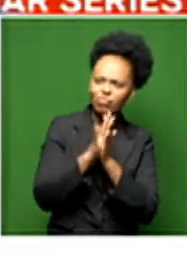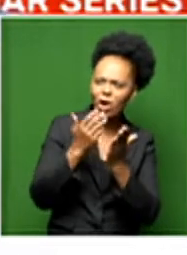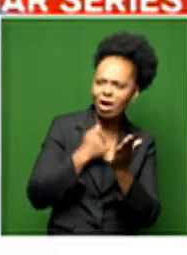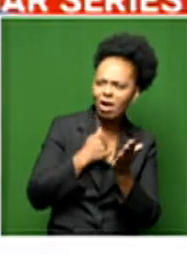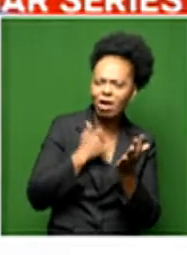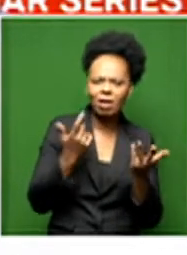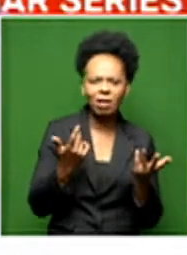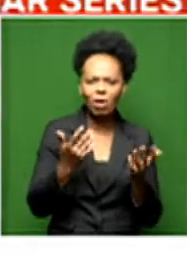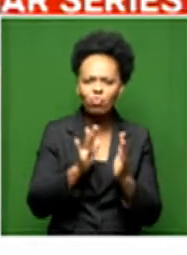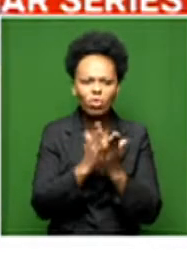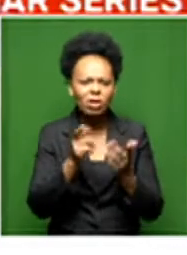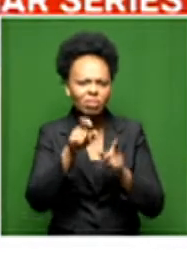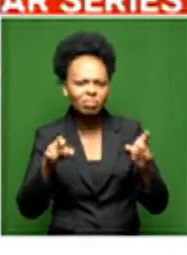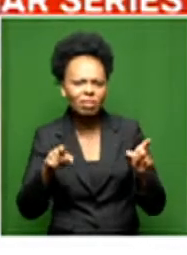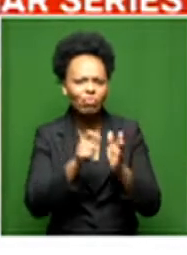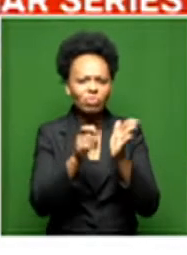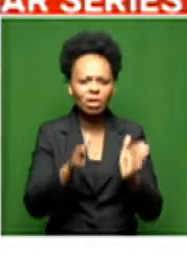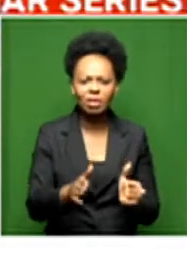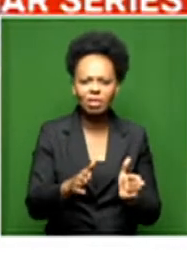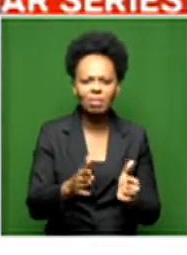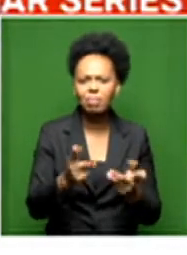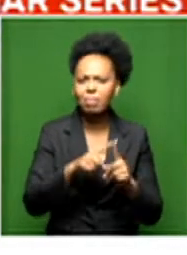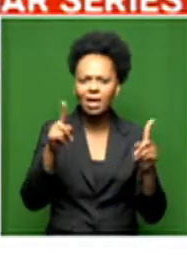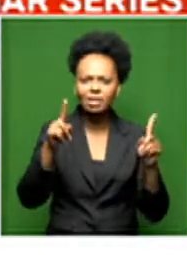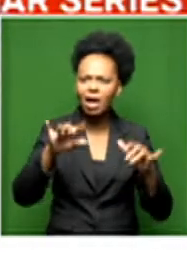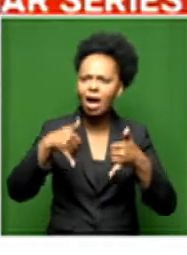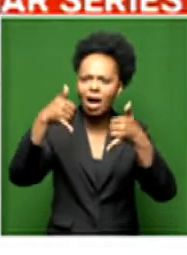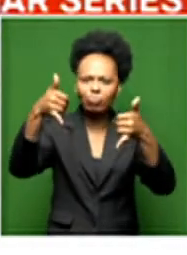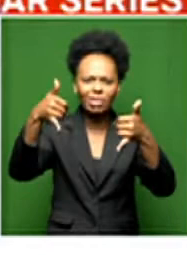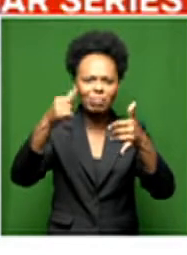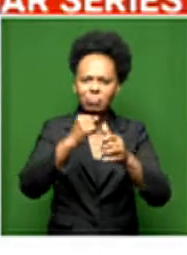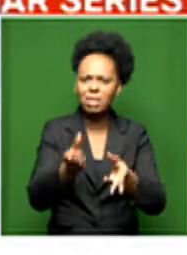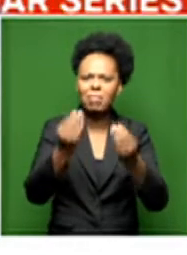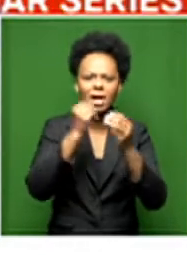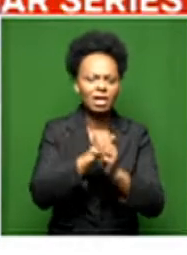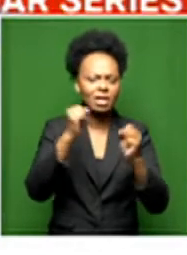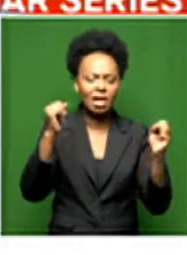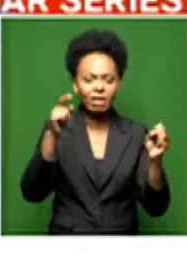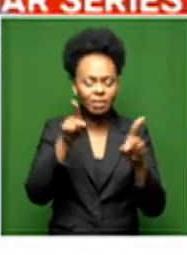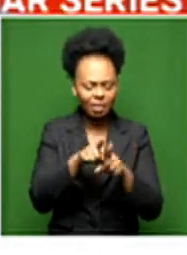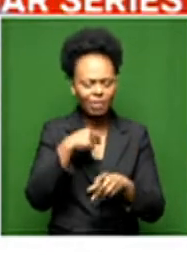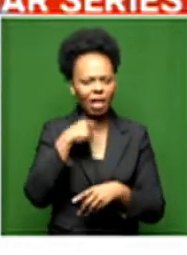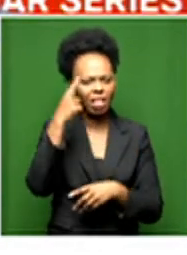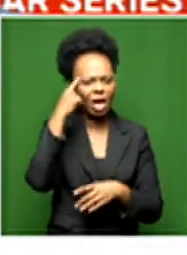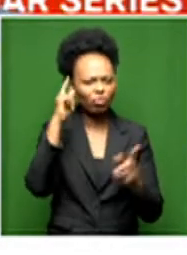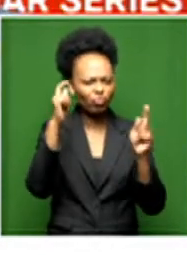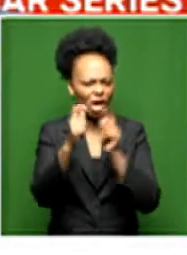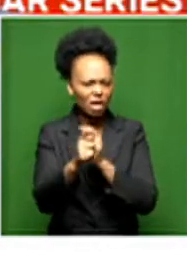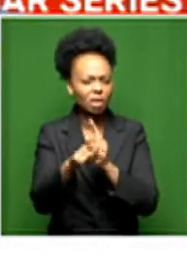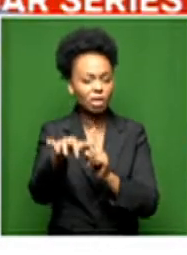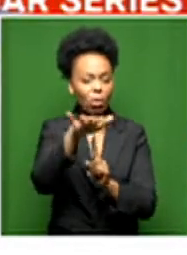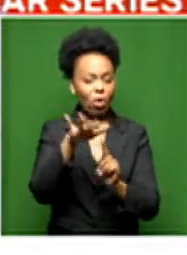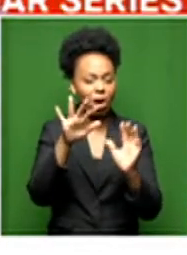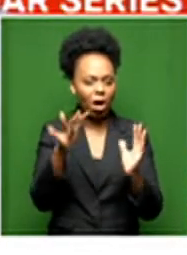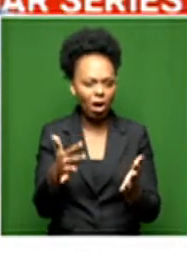they are not rewarded as they are supposed to be. Yes. And the other thing that I think we can remedy this situation is